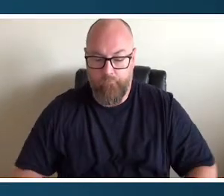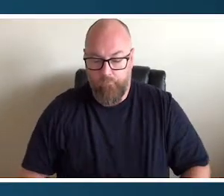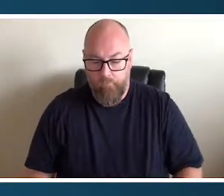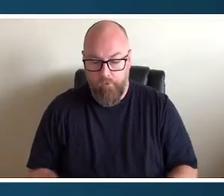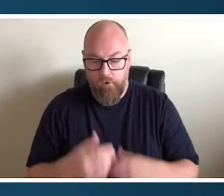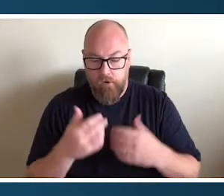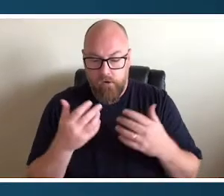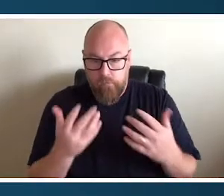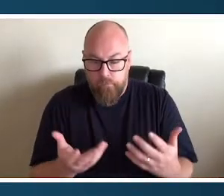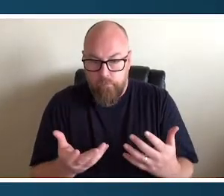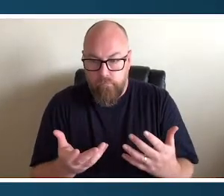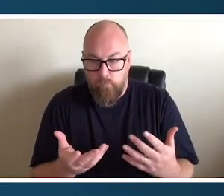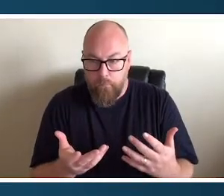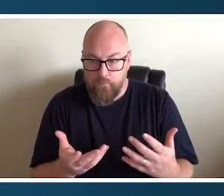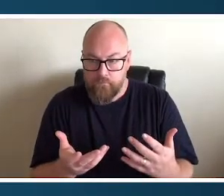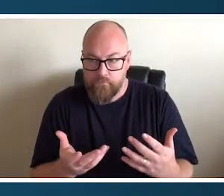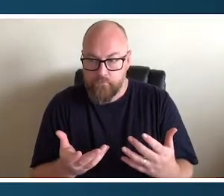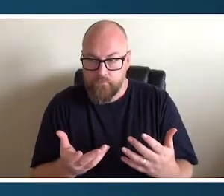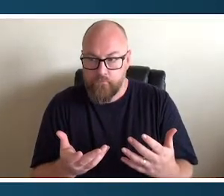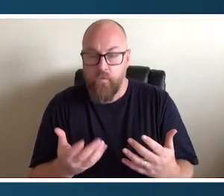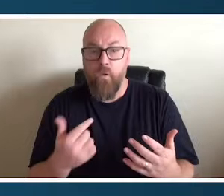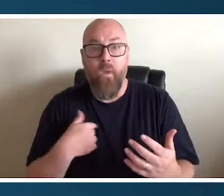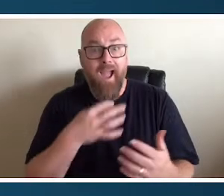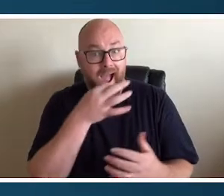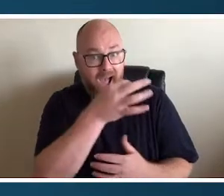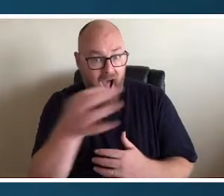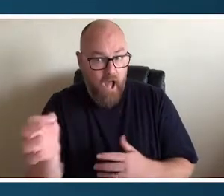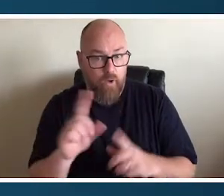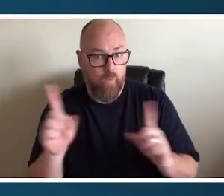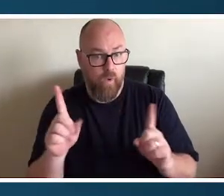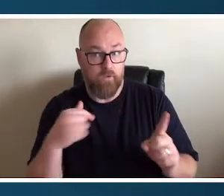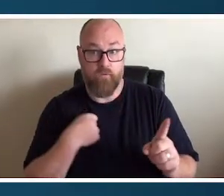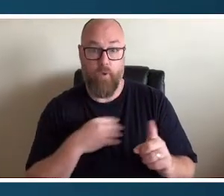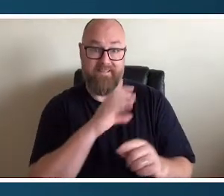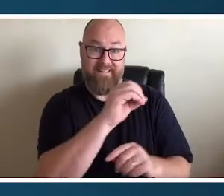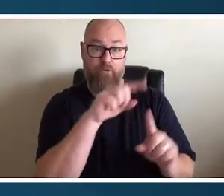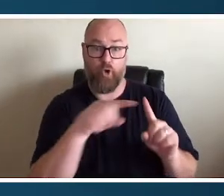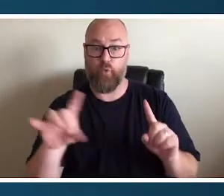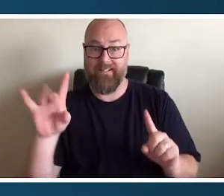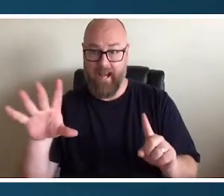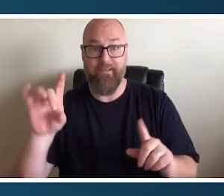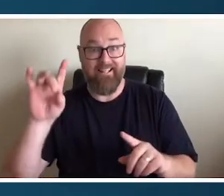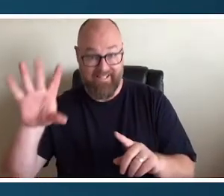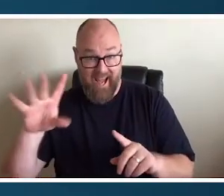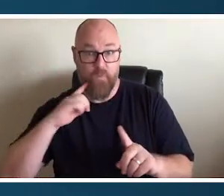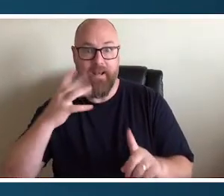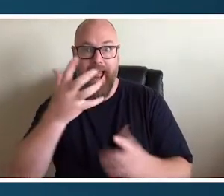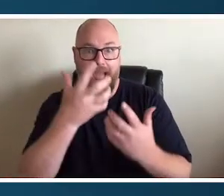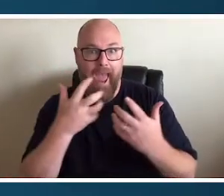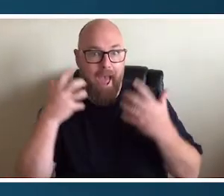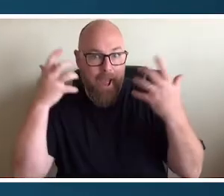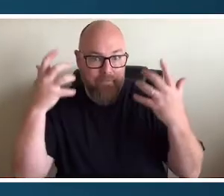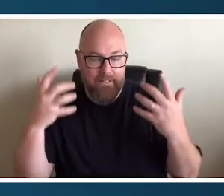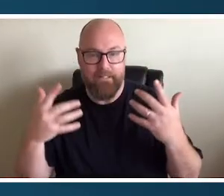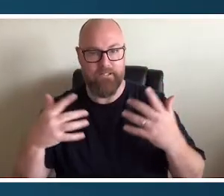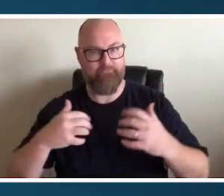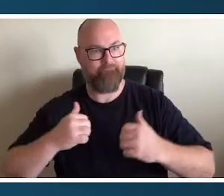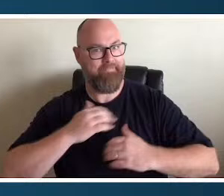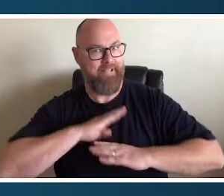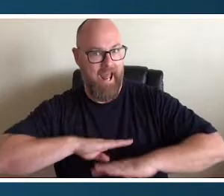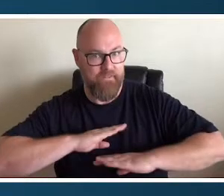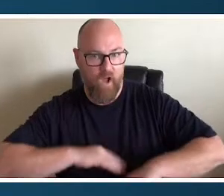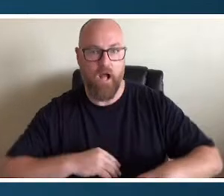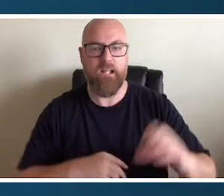overall experience in the host country, on a scale from 0 to 10, with 10 being extremely happy, extremely satisfied, and 0